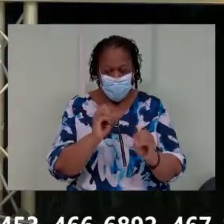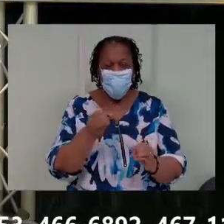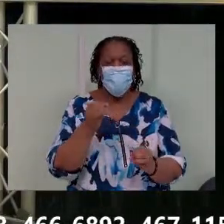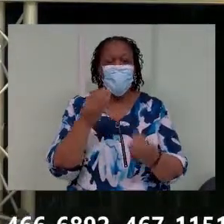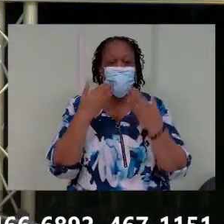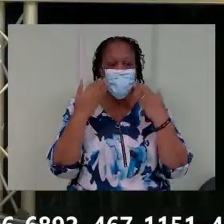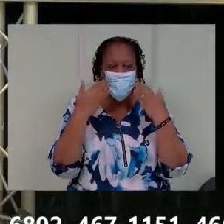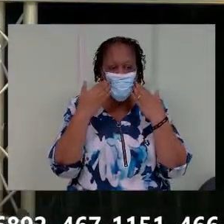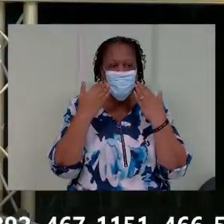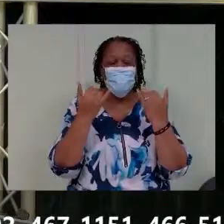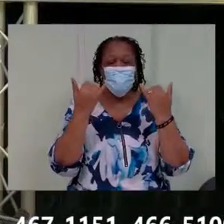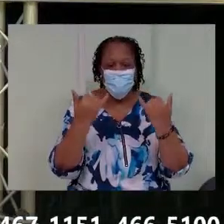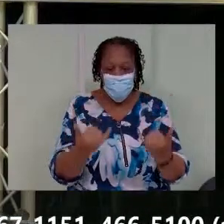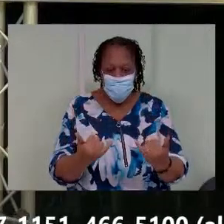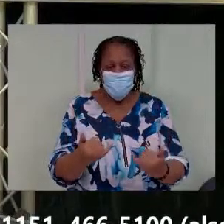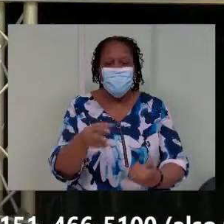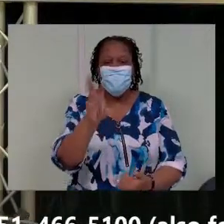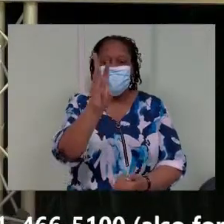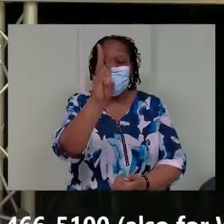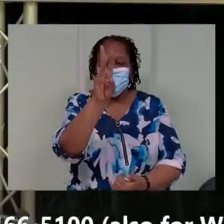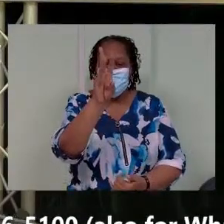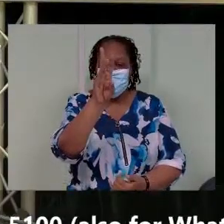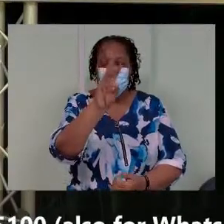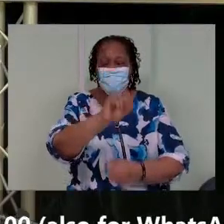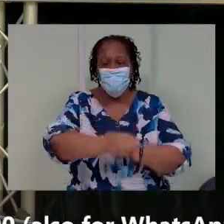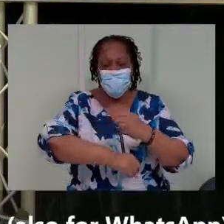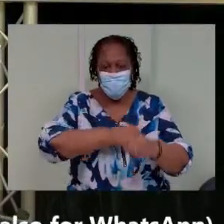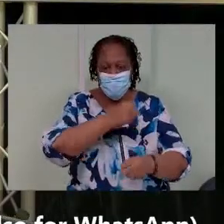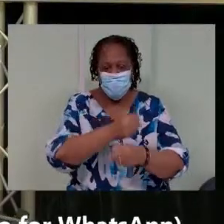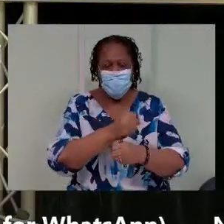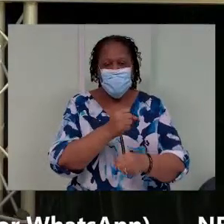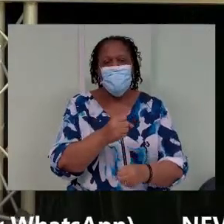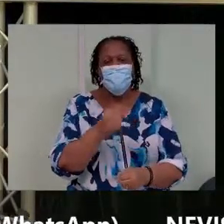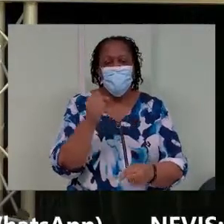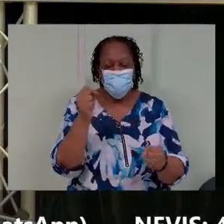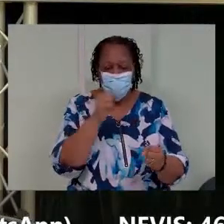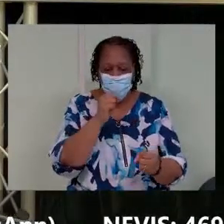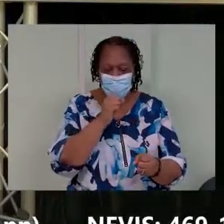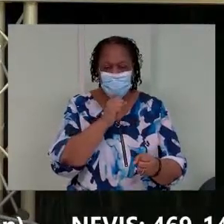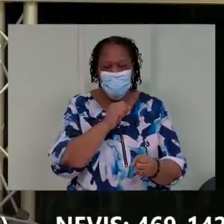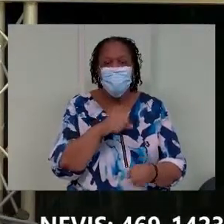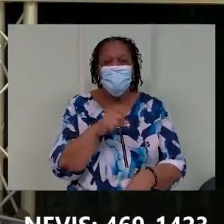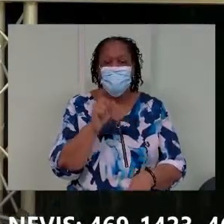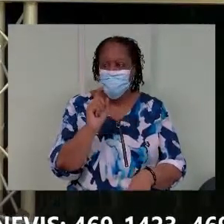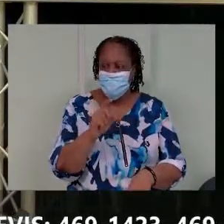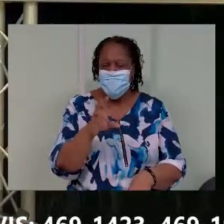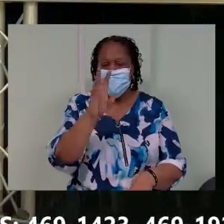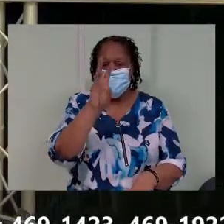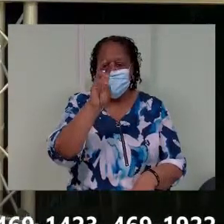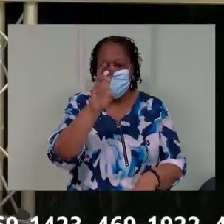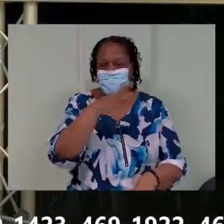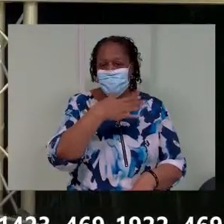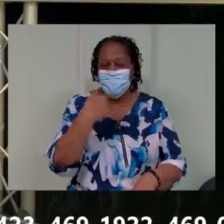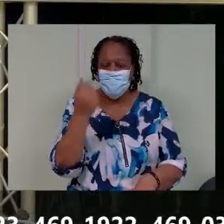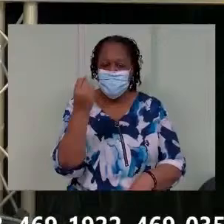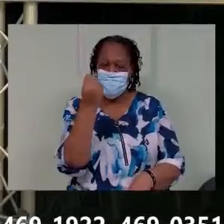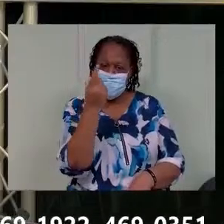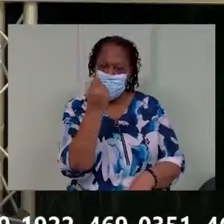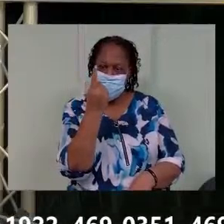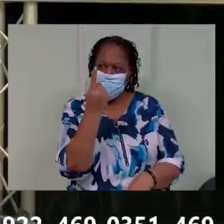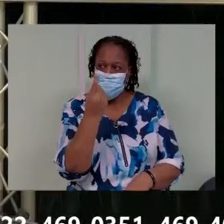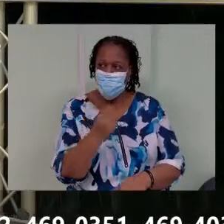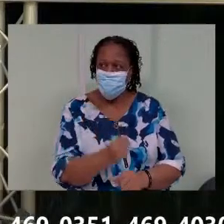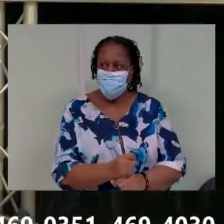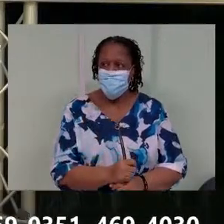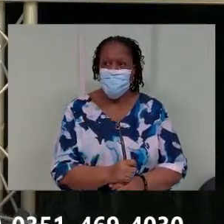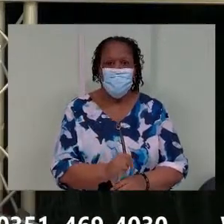to 6 years. If he's between the ages of 6 and 11 years old, and there is lack